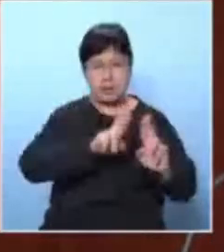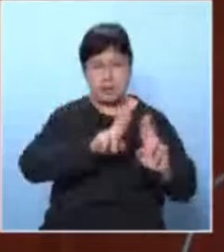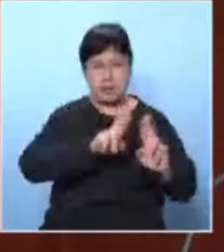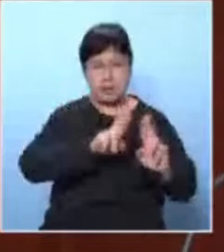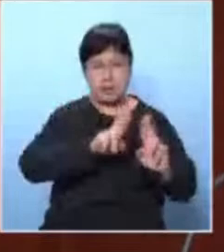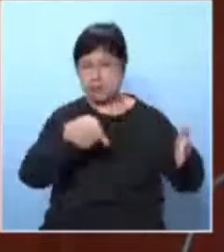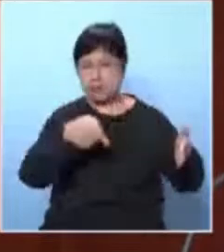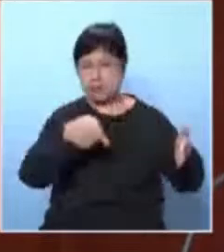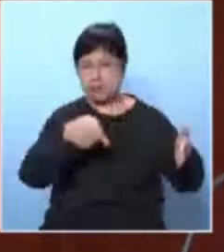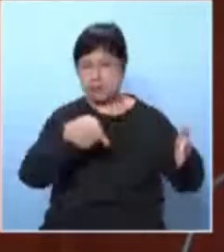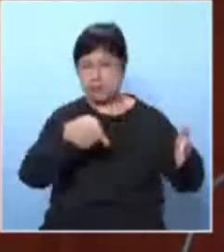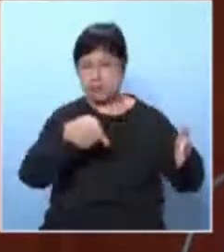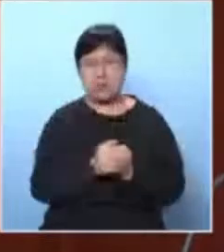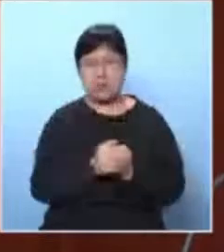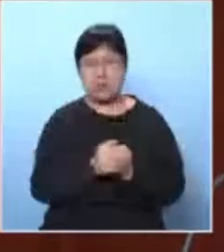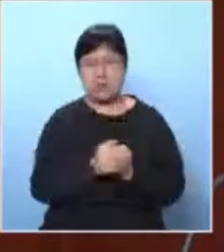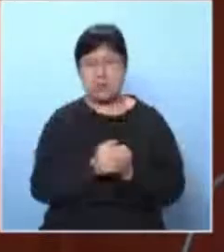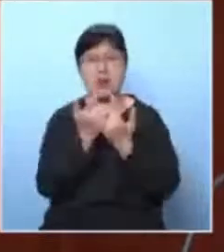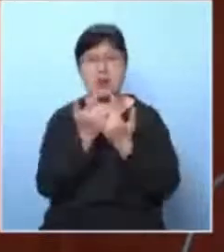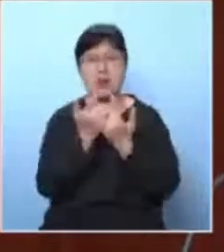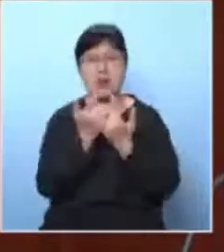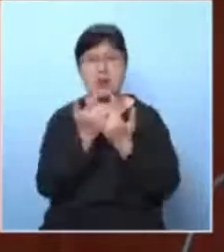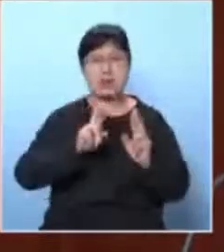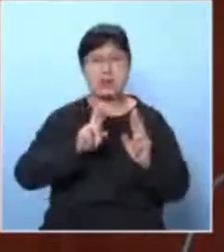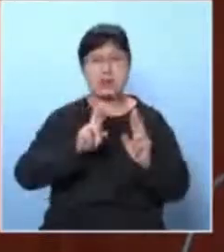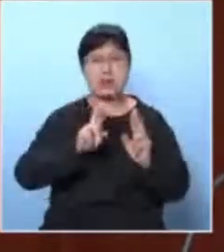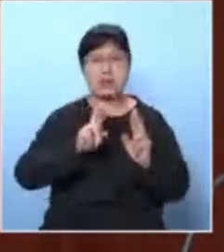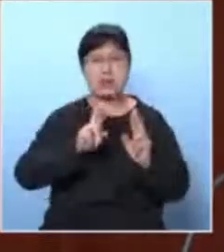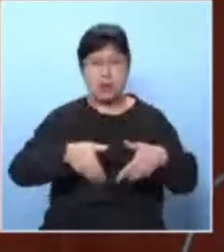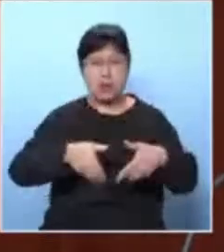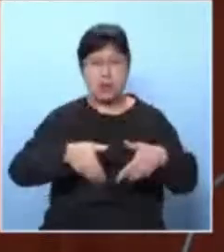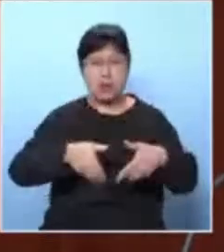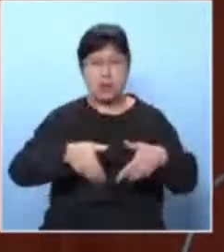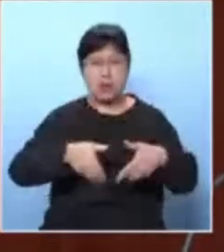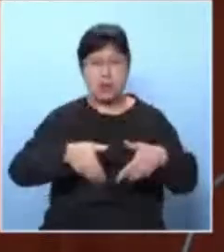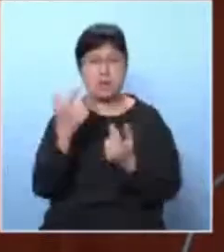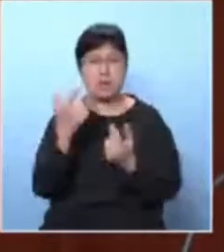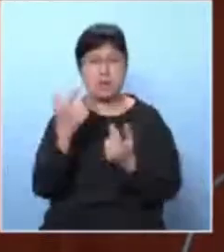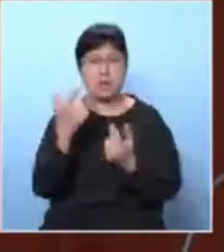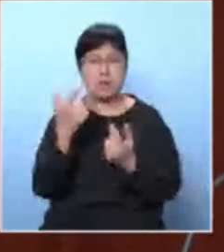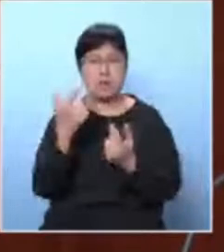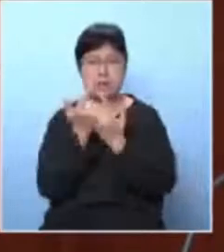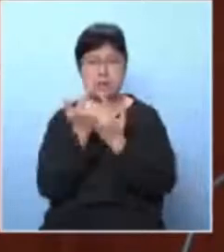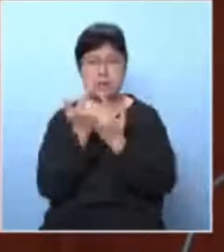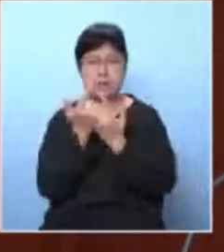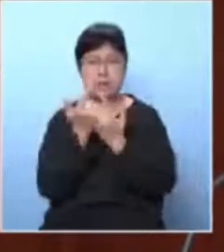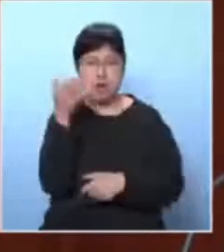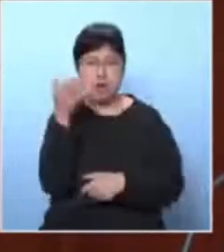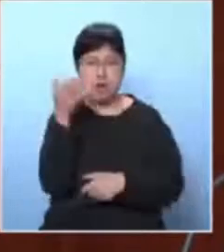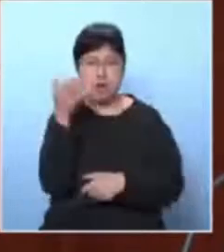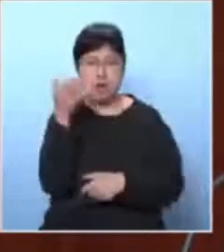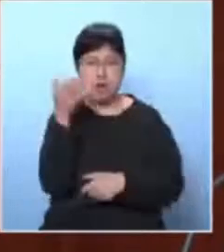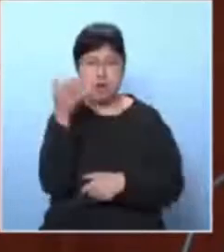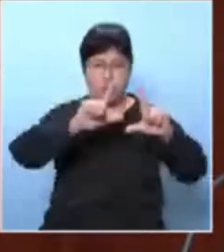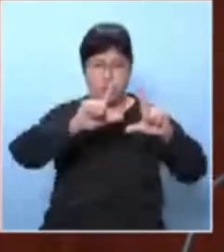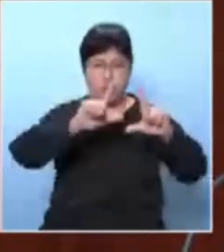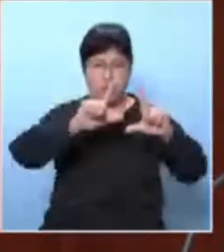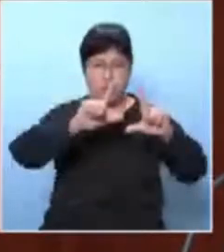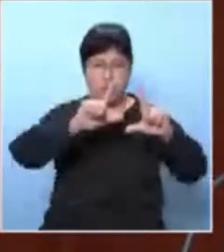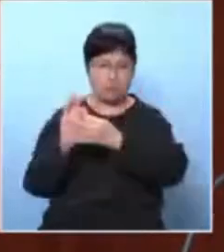Extending the Northern Metropolis Highway from Fanling North to the east to connect Shuttlecock Road